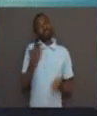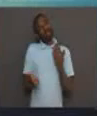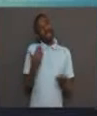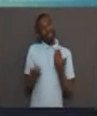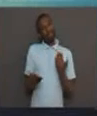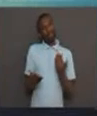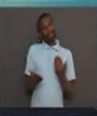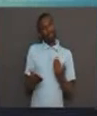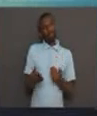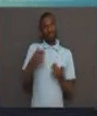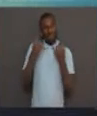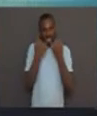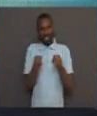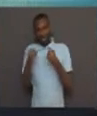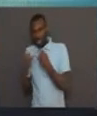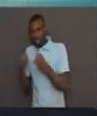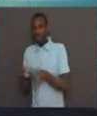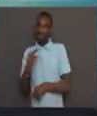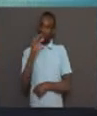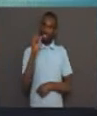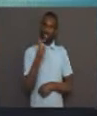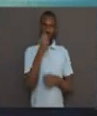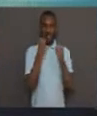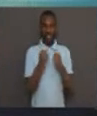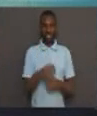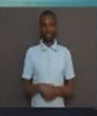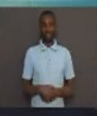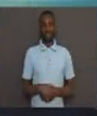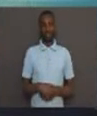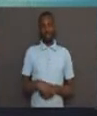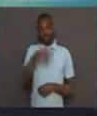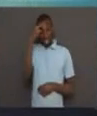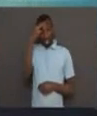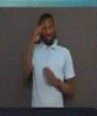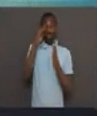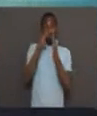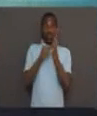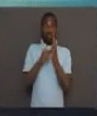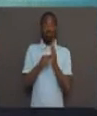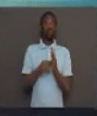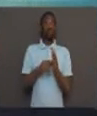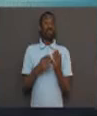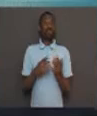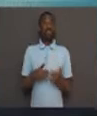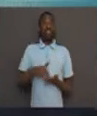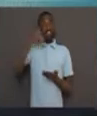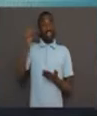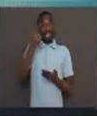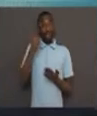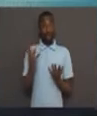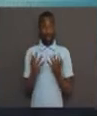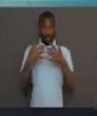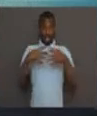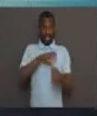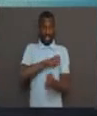be fractionally small. But for the systems with high binding energies, the